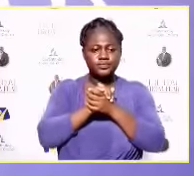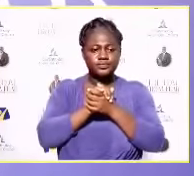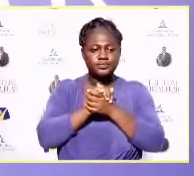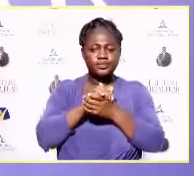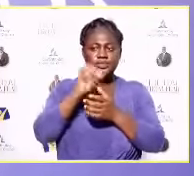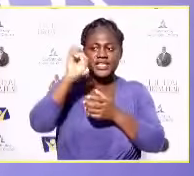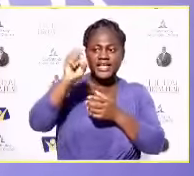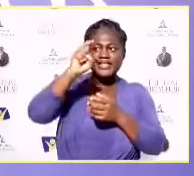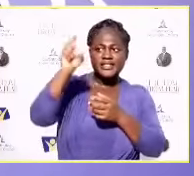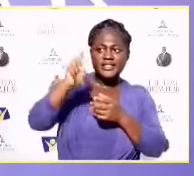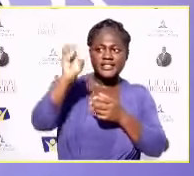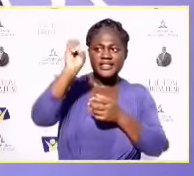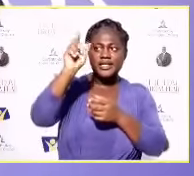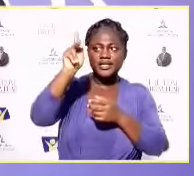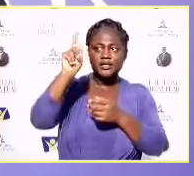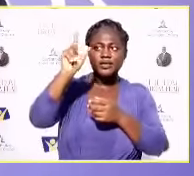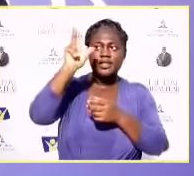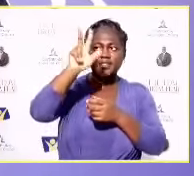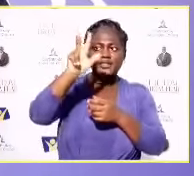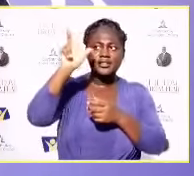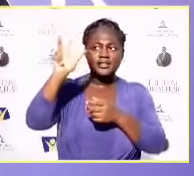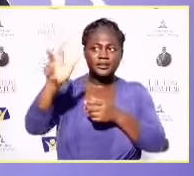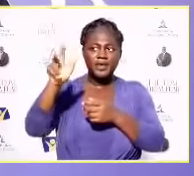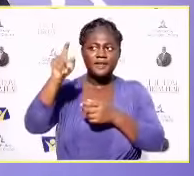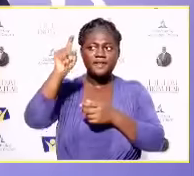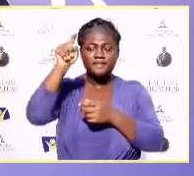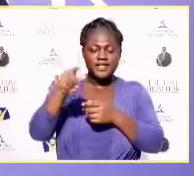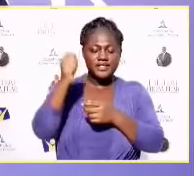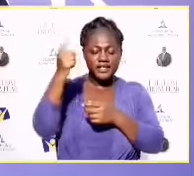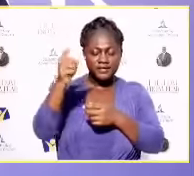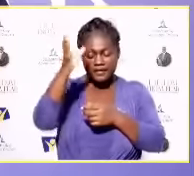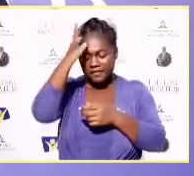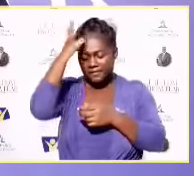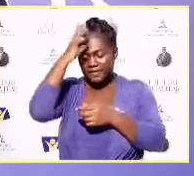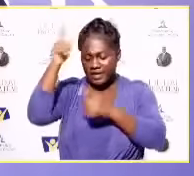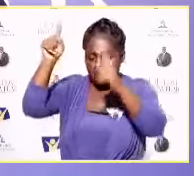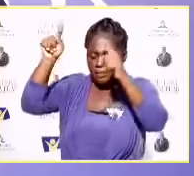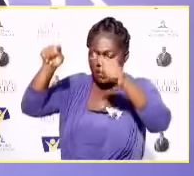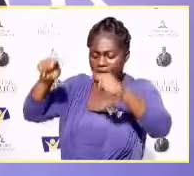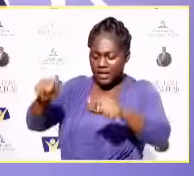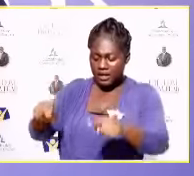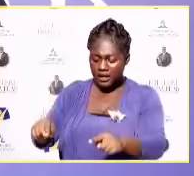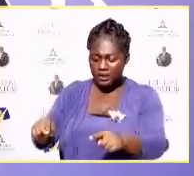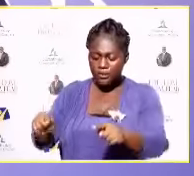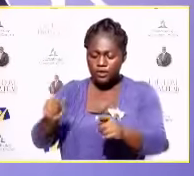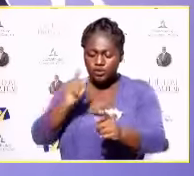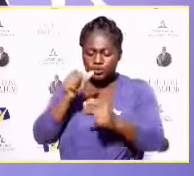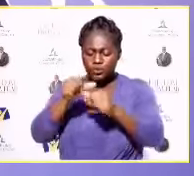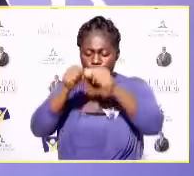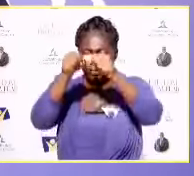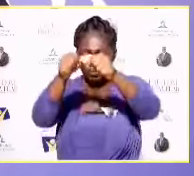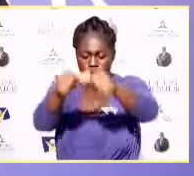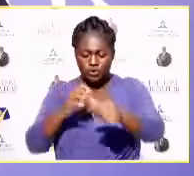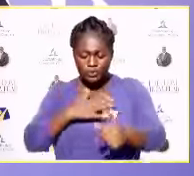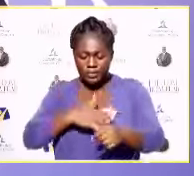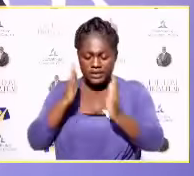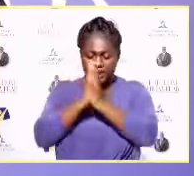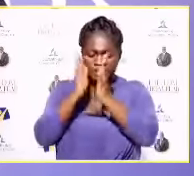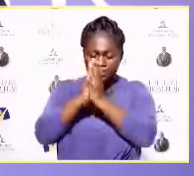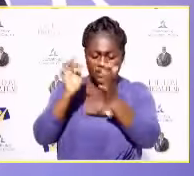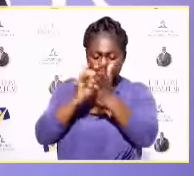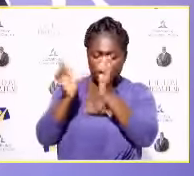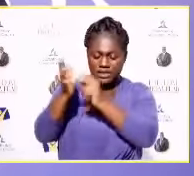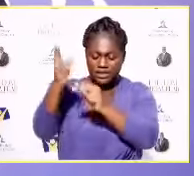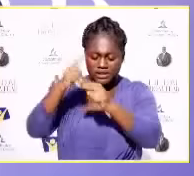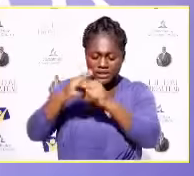Ezekiel 33, verse 11. Let me pray, Father. I'm coming down to the end. Continue to be with us. Please, I pray, in the name of